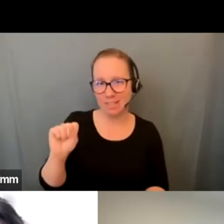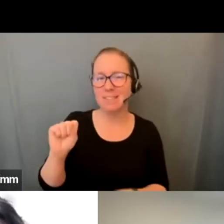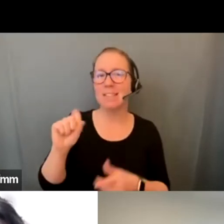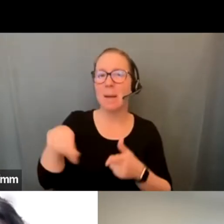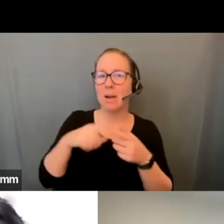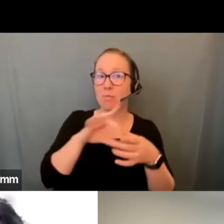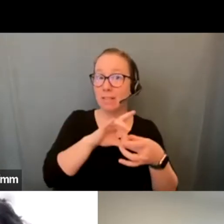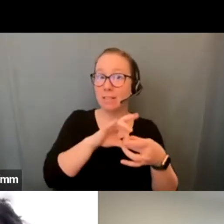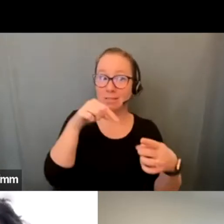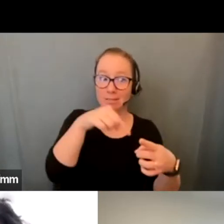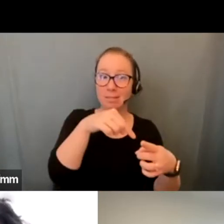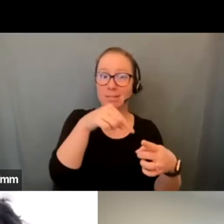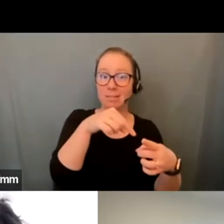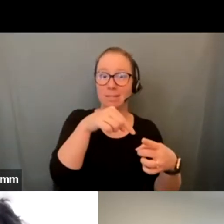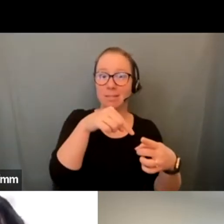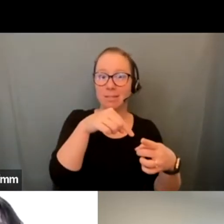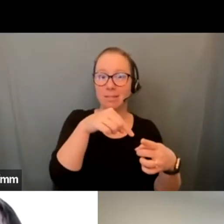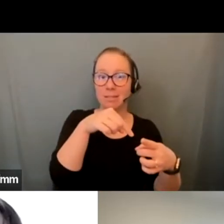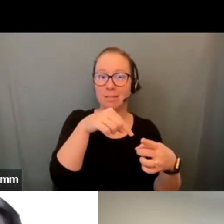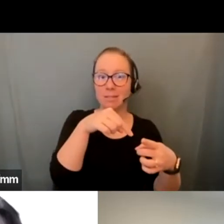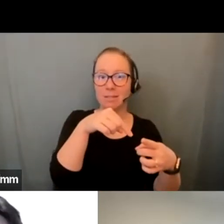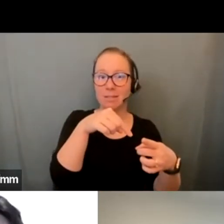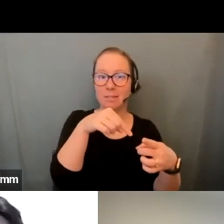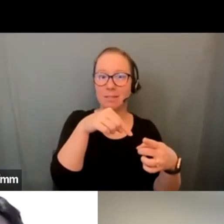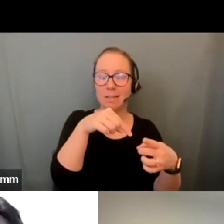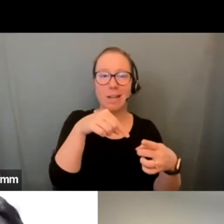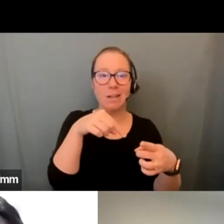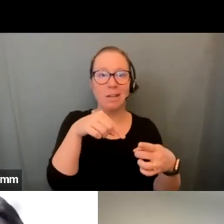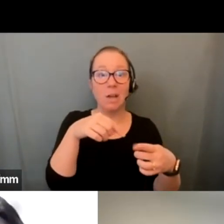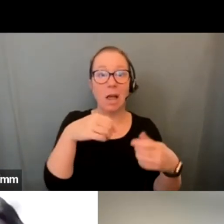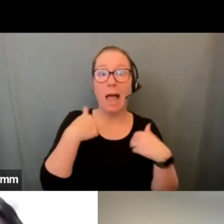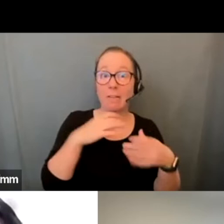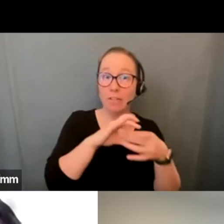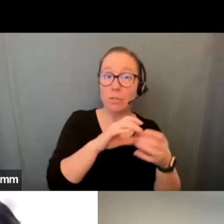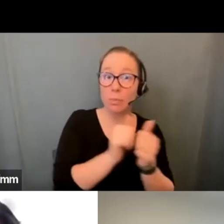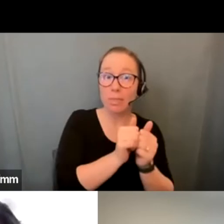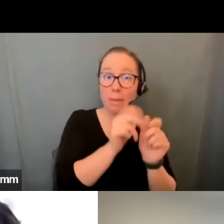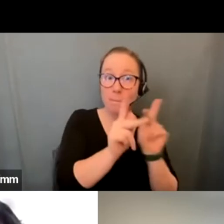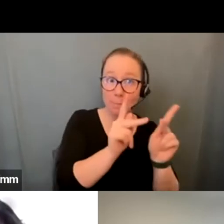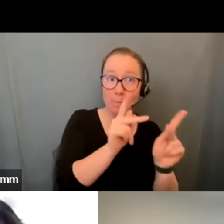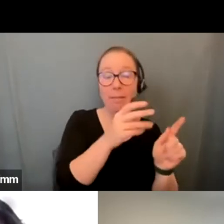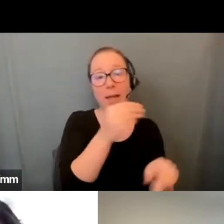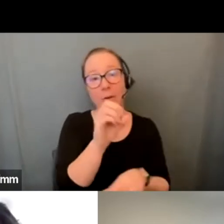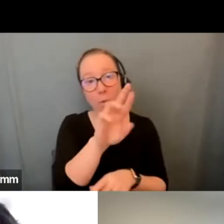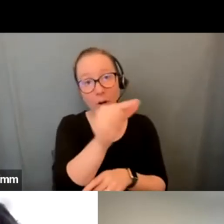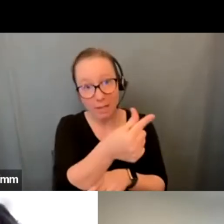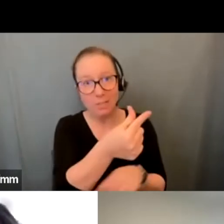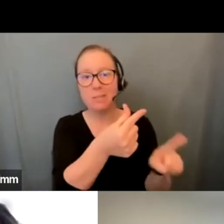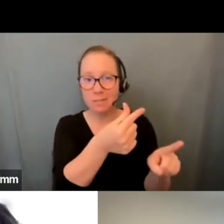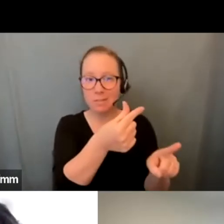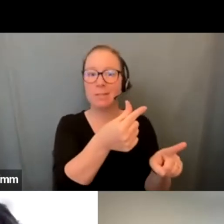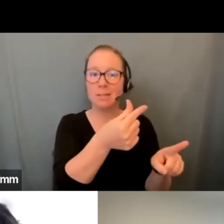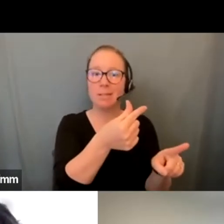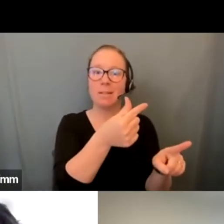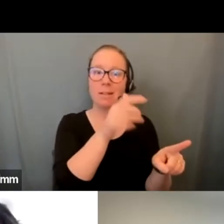relationships with alphabet signals and symbols. You have relationships with people. and with organizations, and you get that sort of imprint